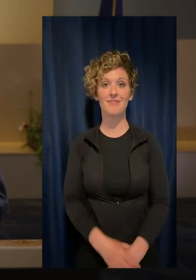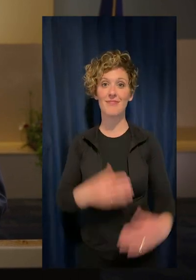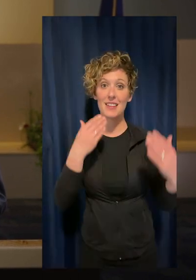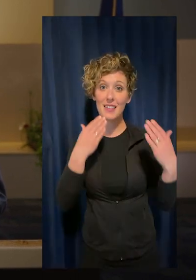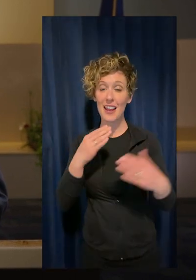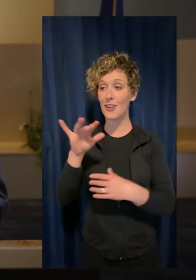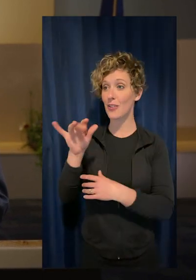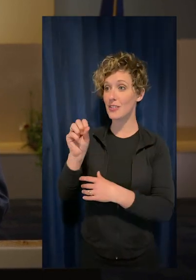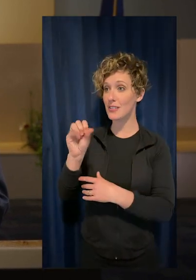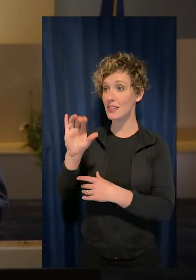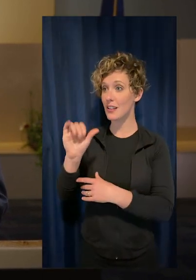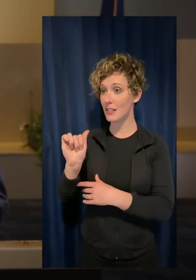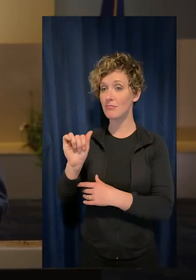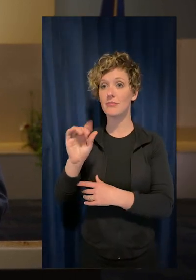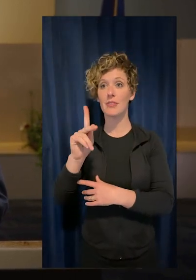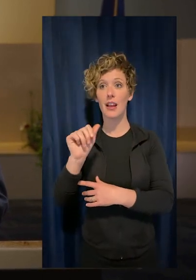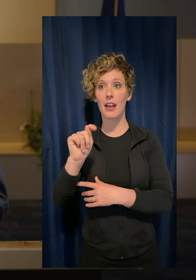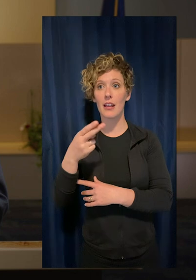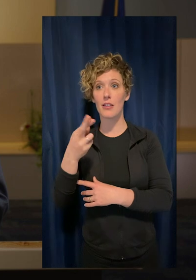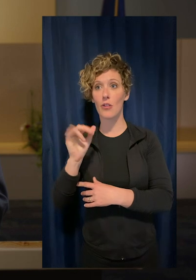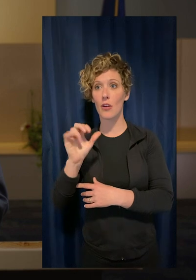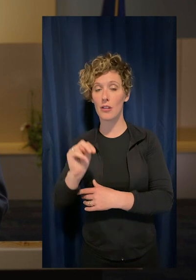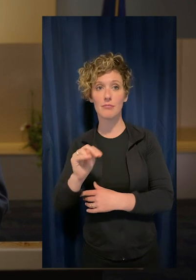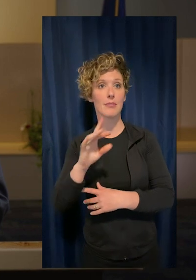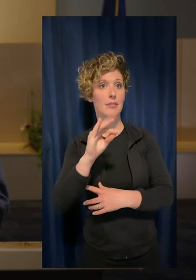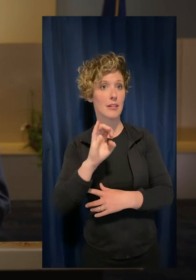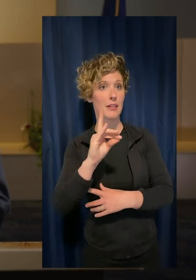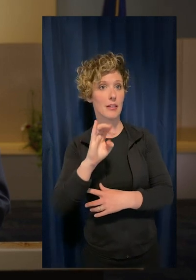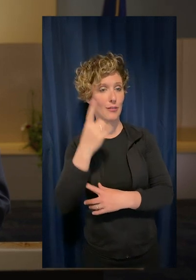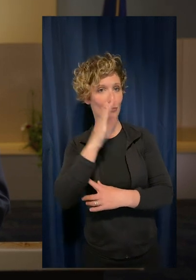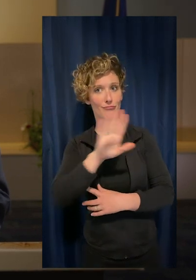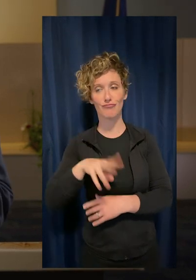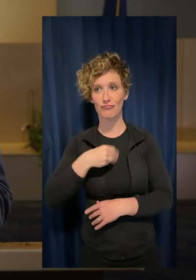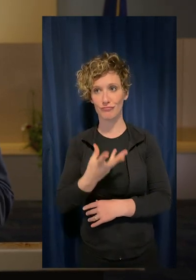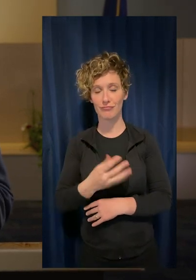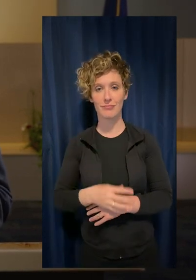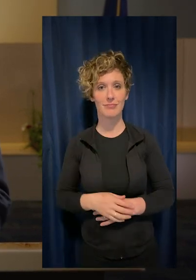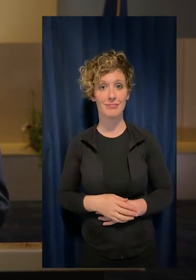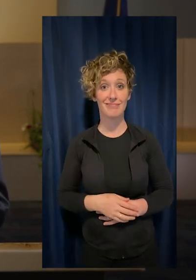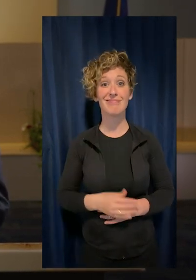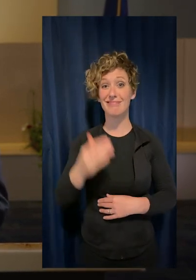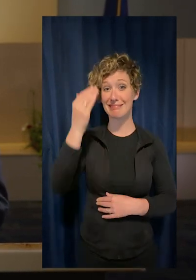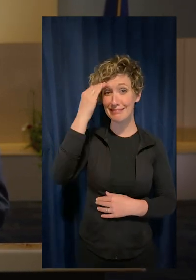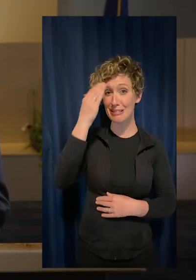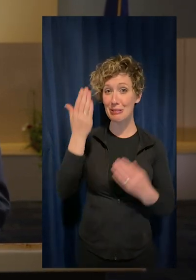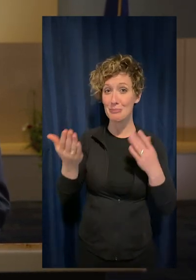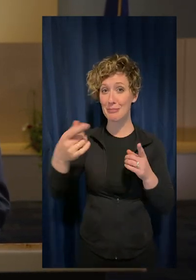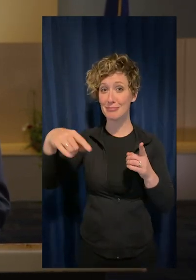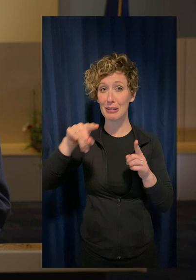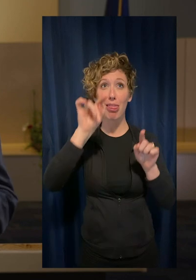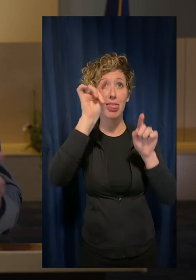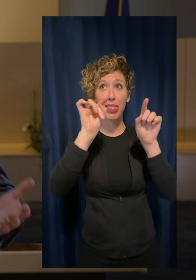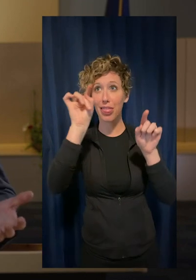Thank you, Jessica, Catherine, and Dee Dee, for your words of inspiration. Now, even though you may be in a variety of